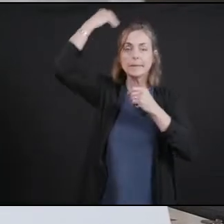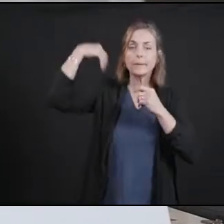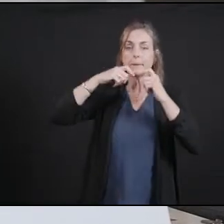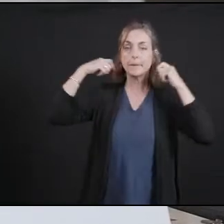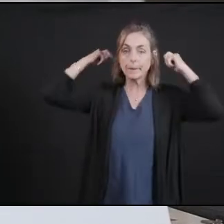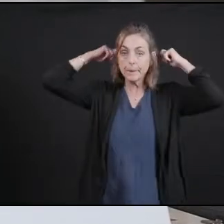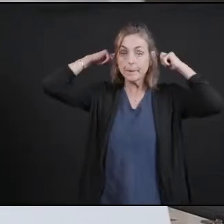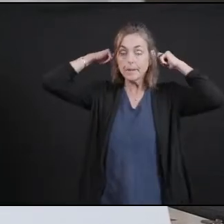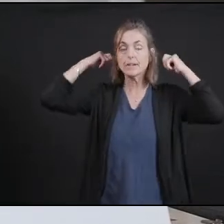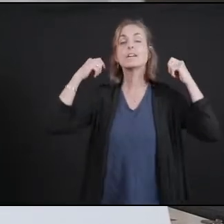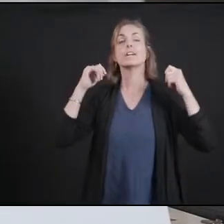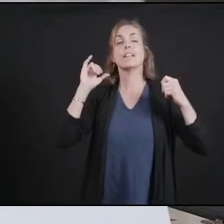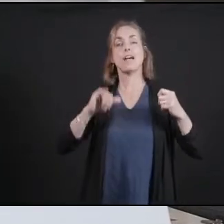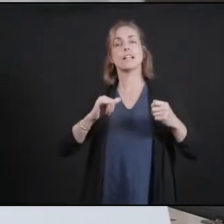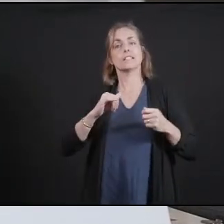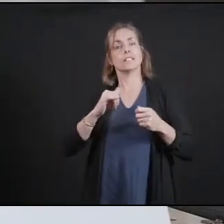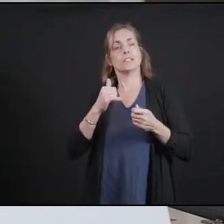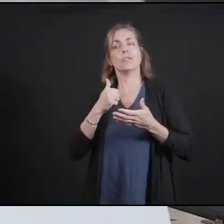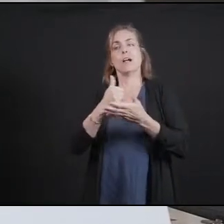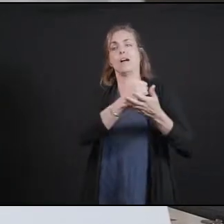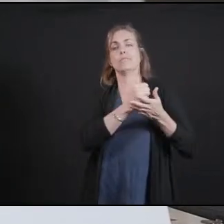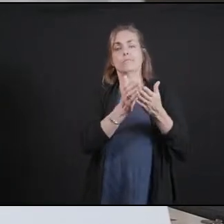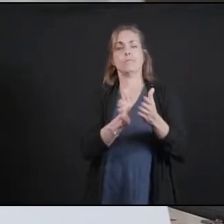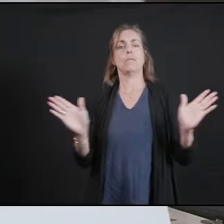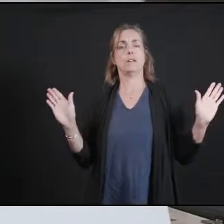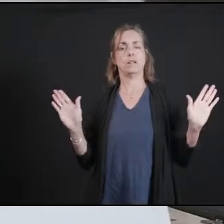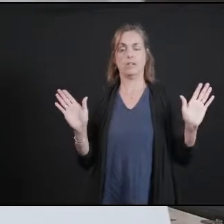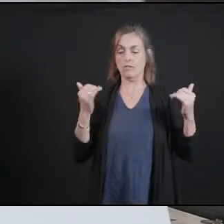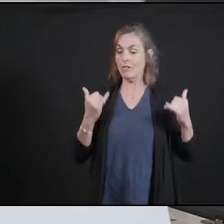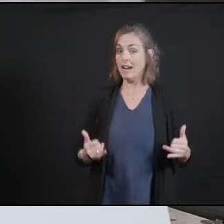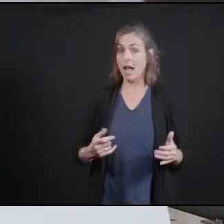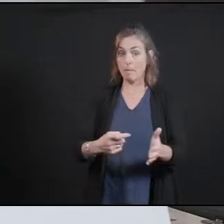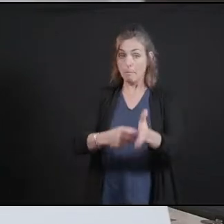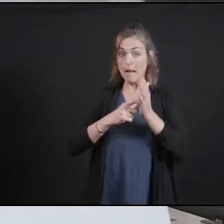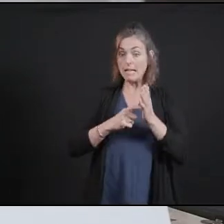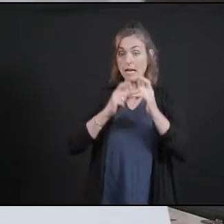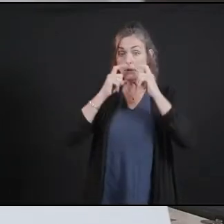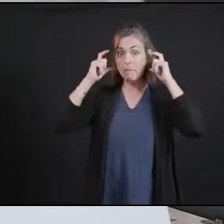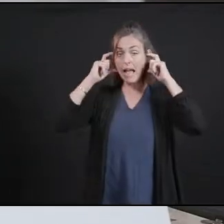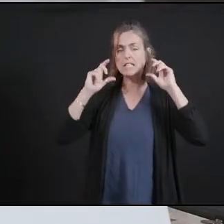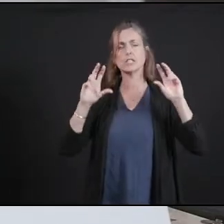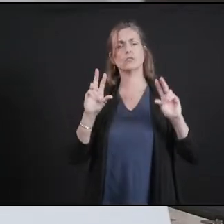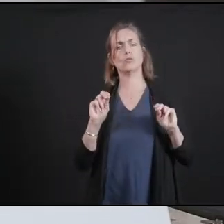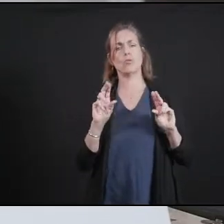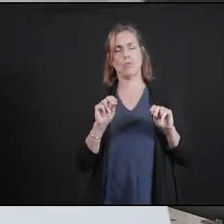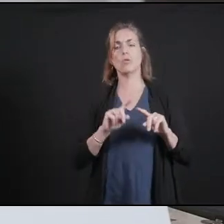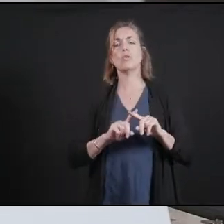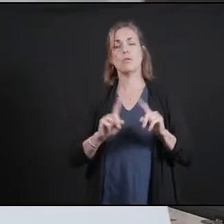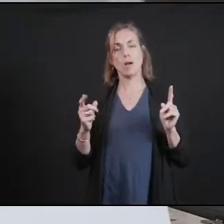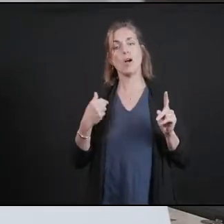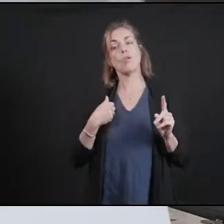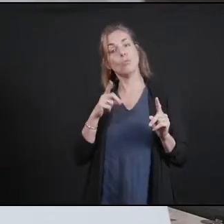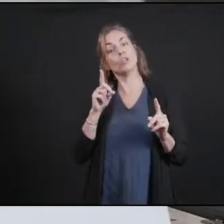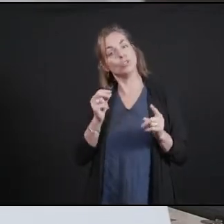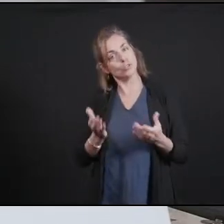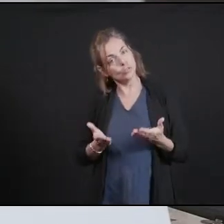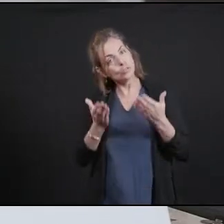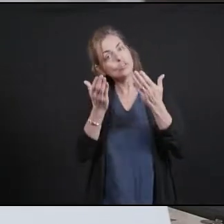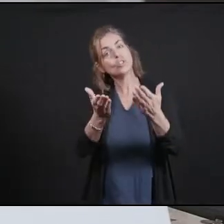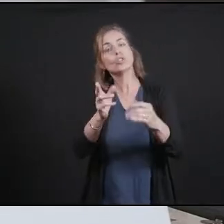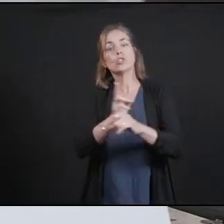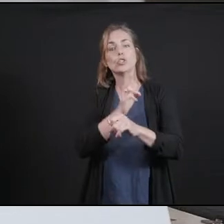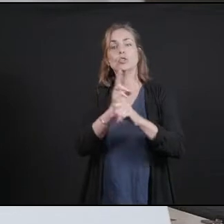the spread of the virus and help keep people healthy, help people who may have the virus and do